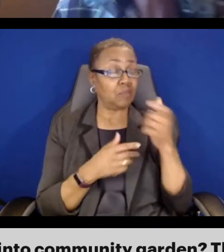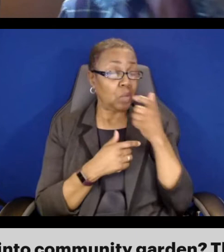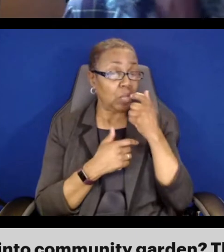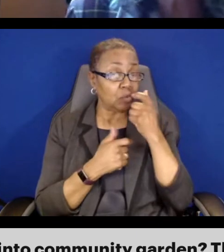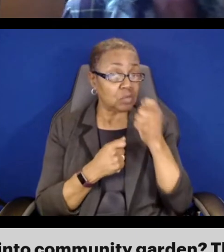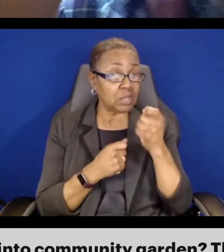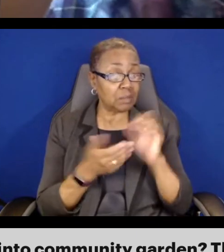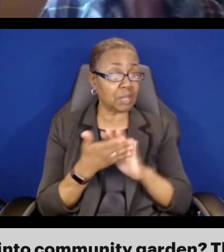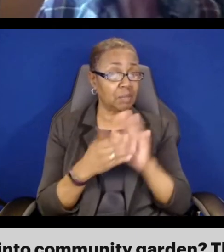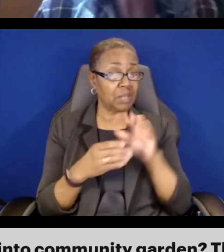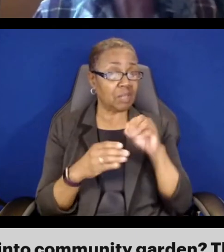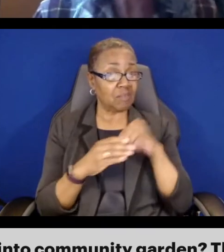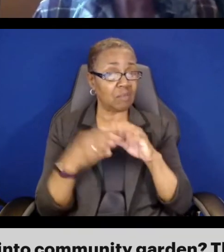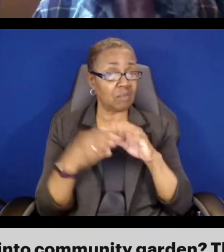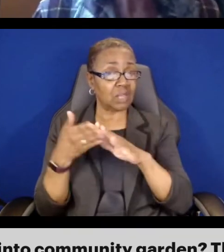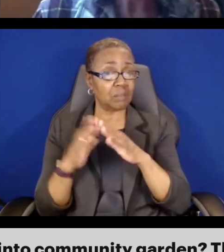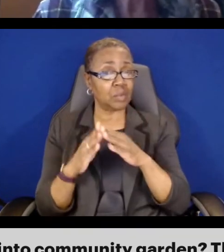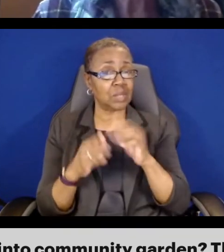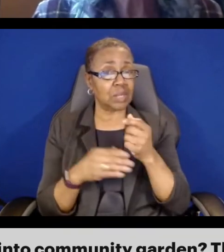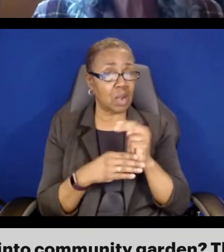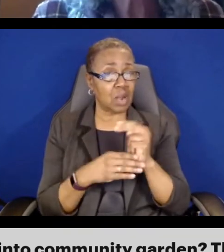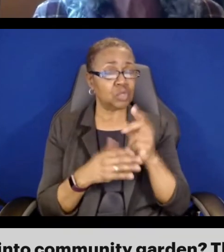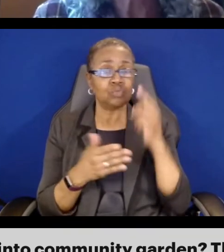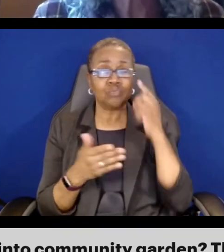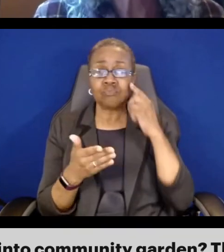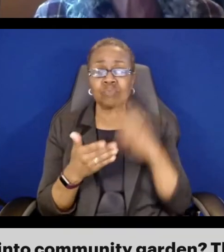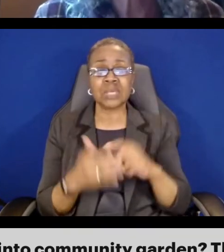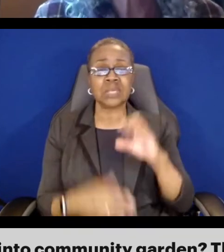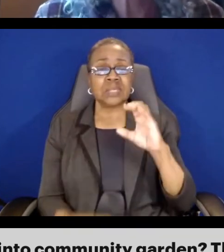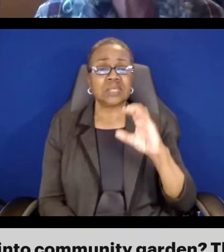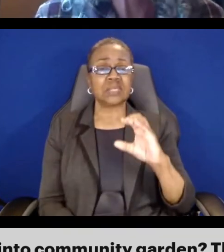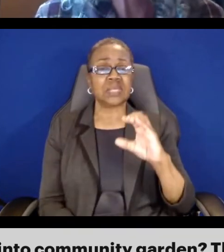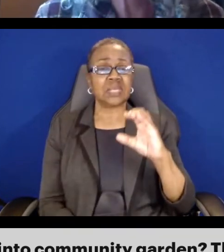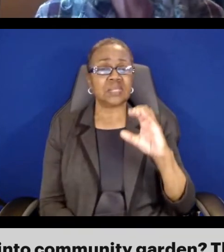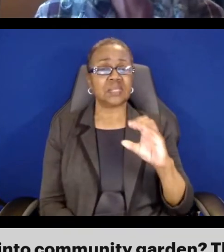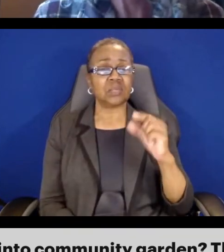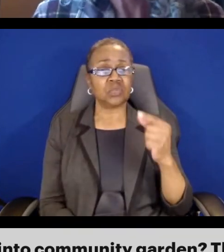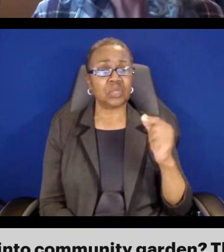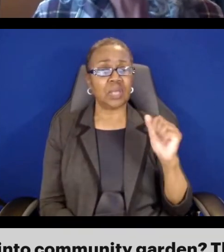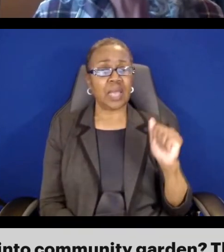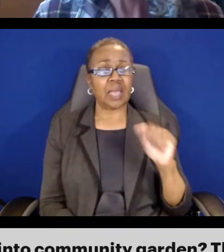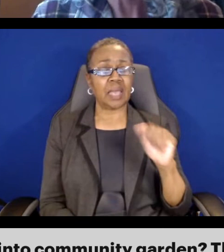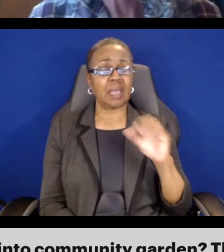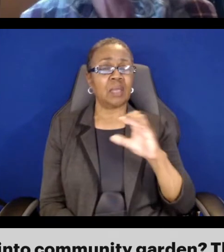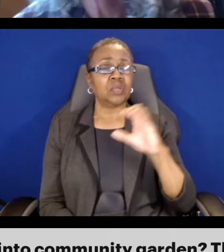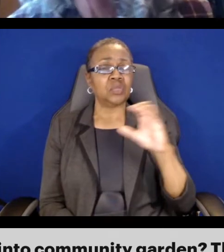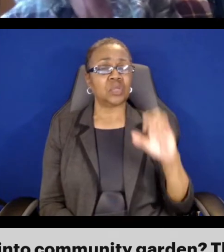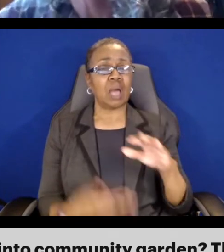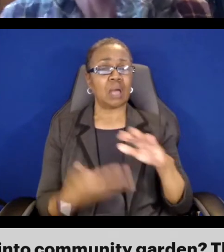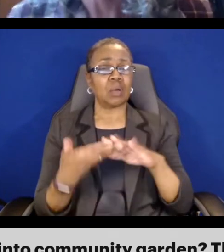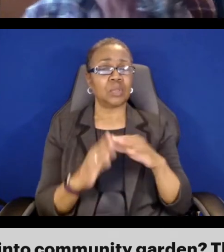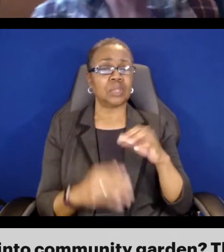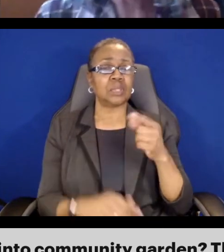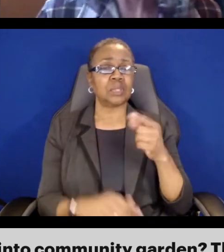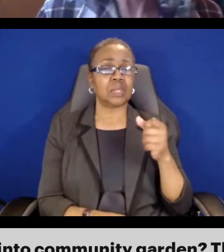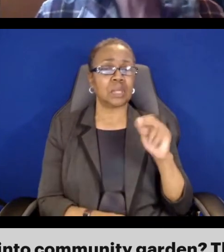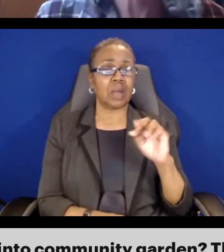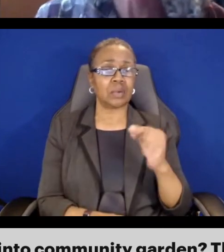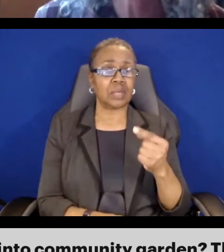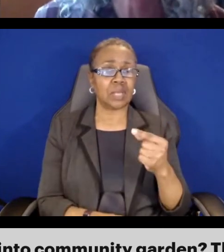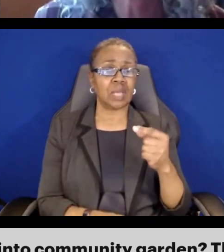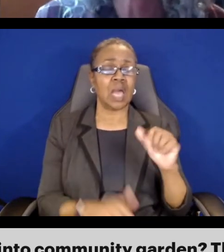in community gardens, that you look up the CCGA, the Chicago Community Gardening Association, and go to